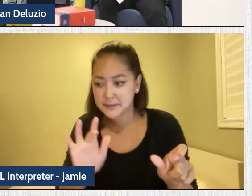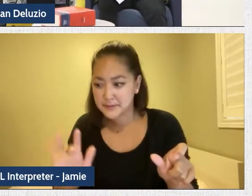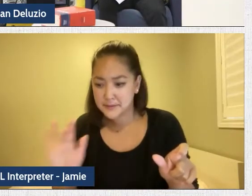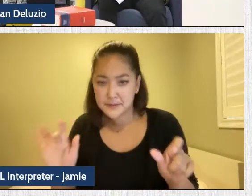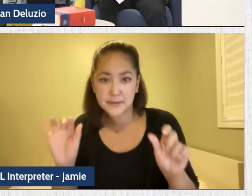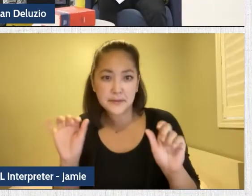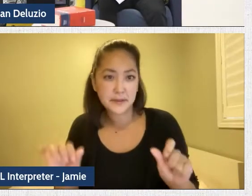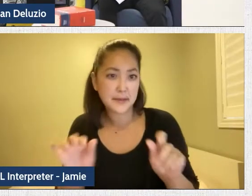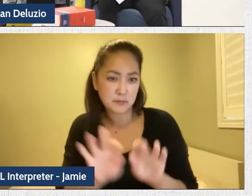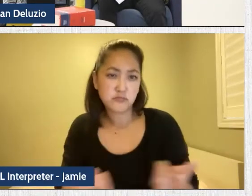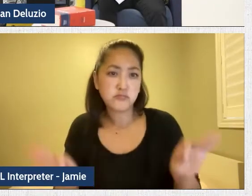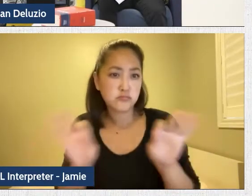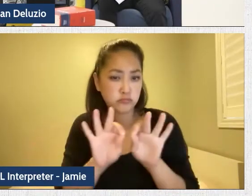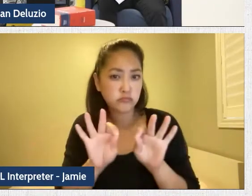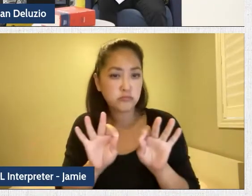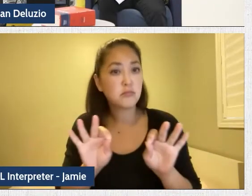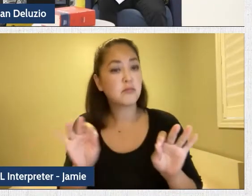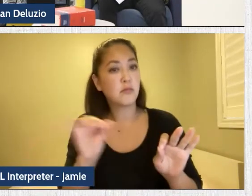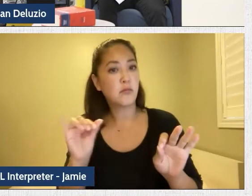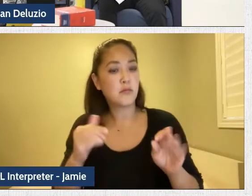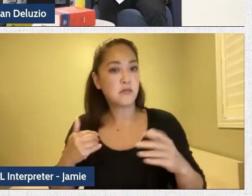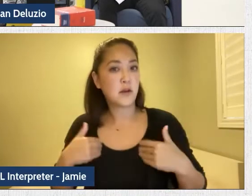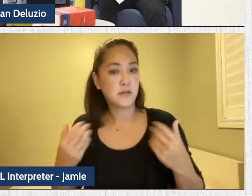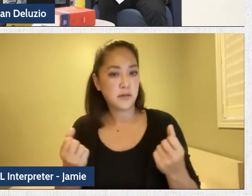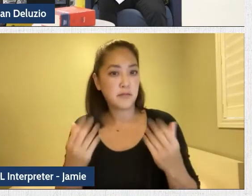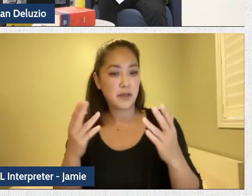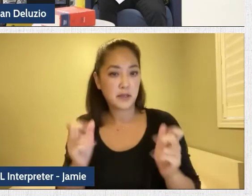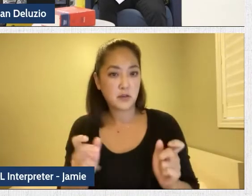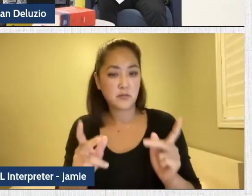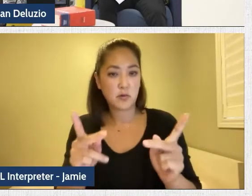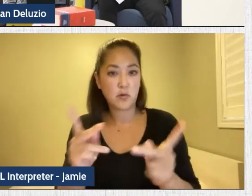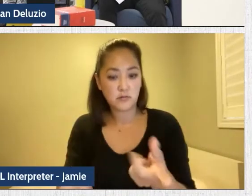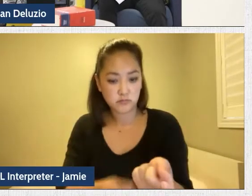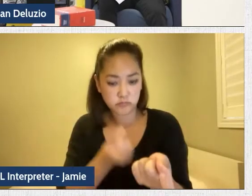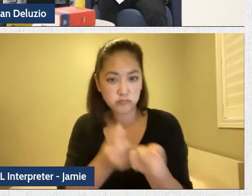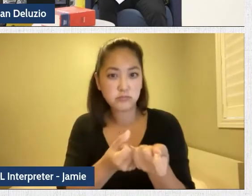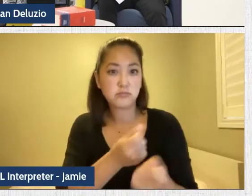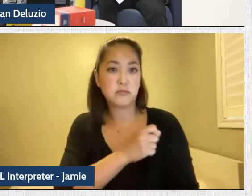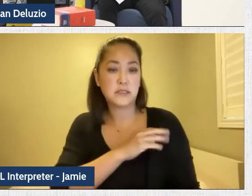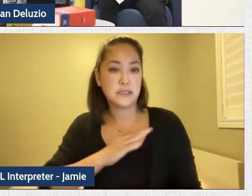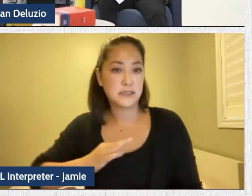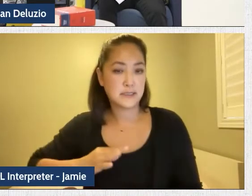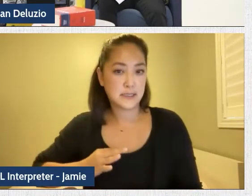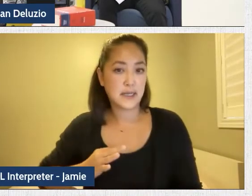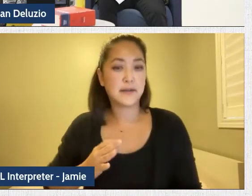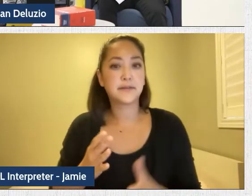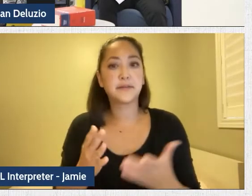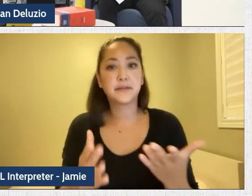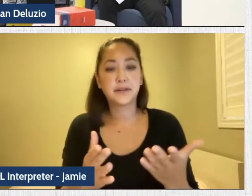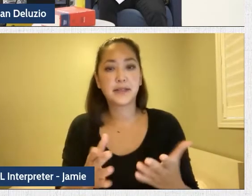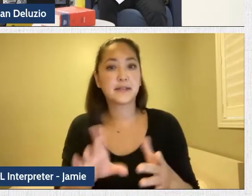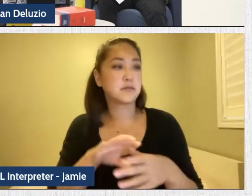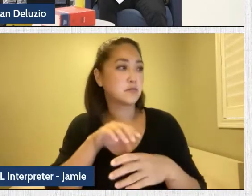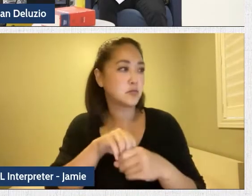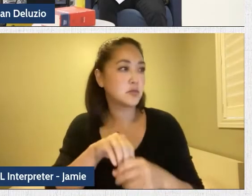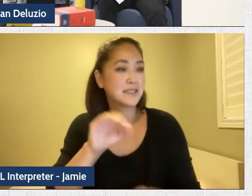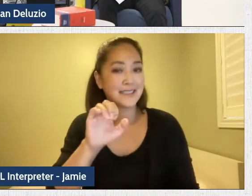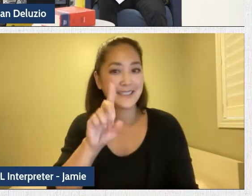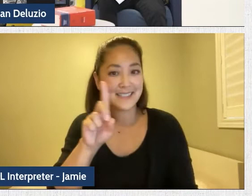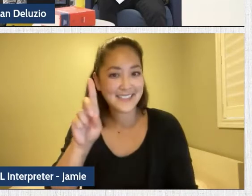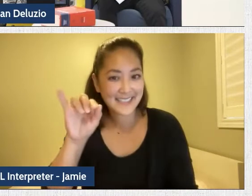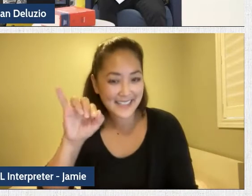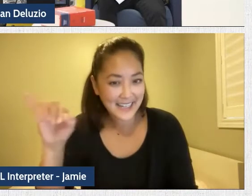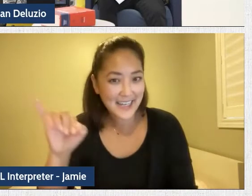There's a lot of opportunities to help supporting faculty, including faculty equity and diversity,